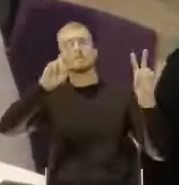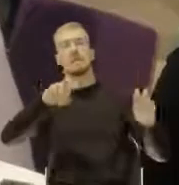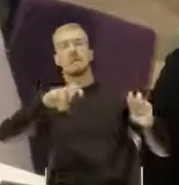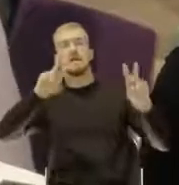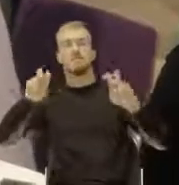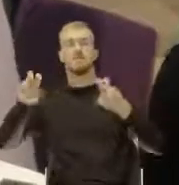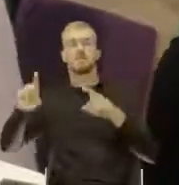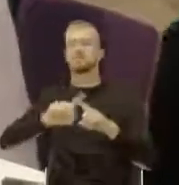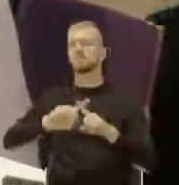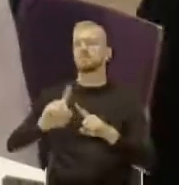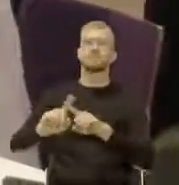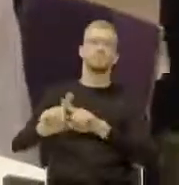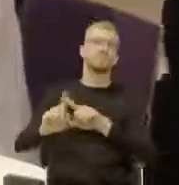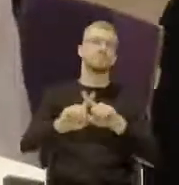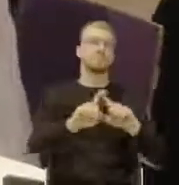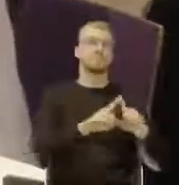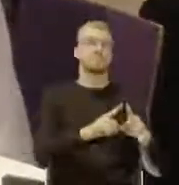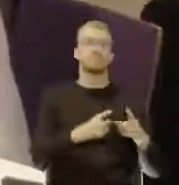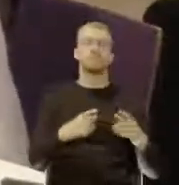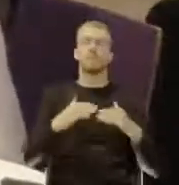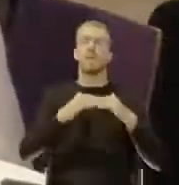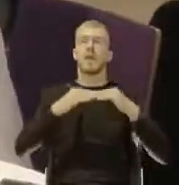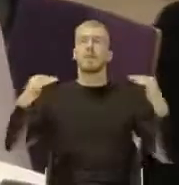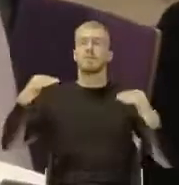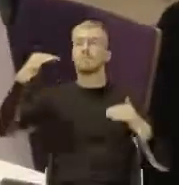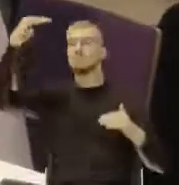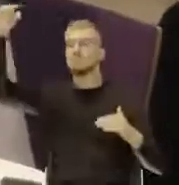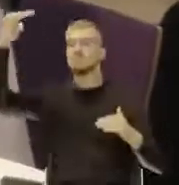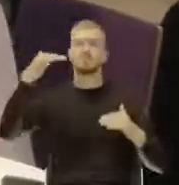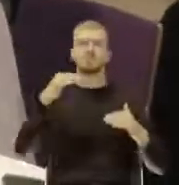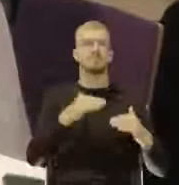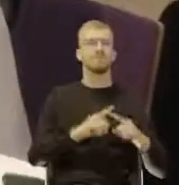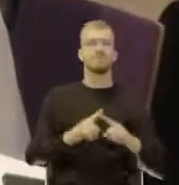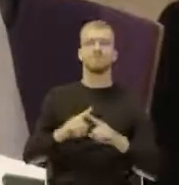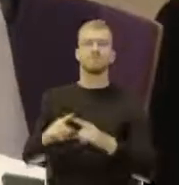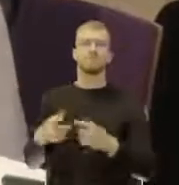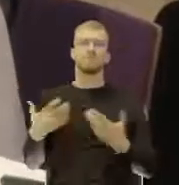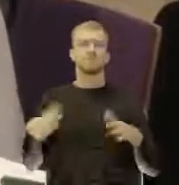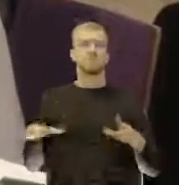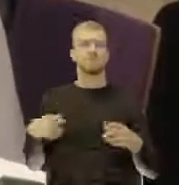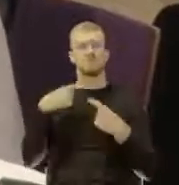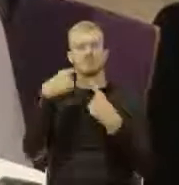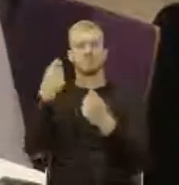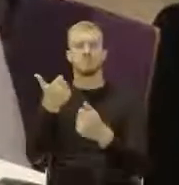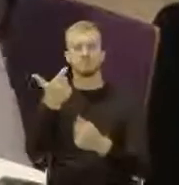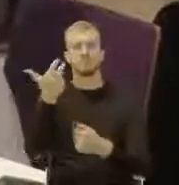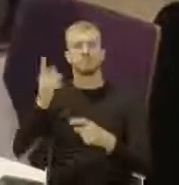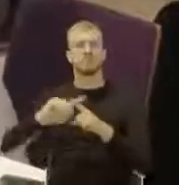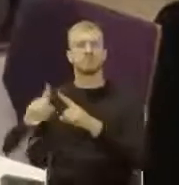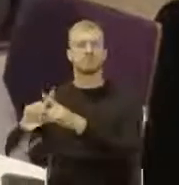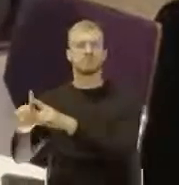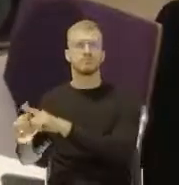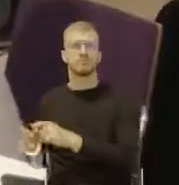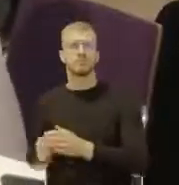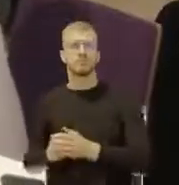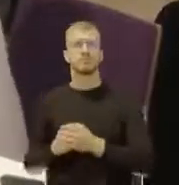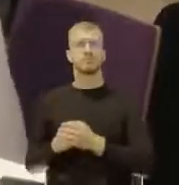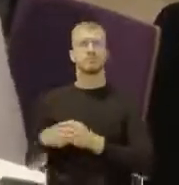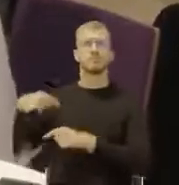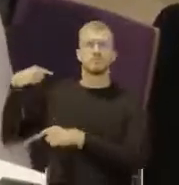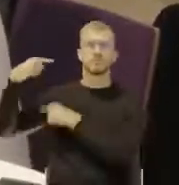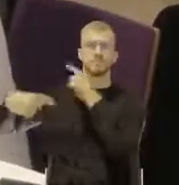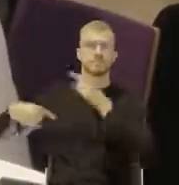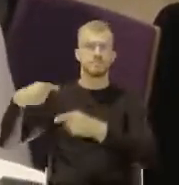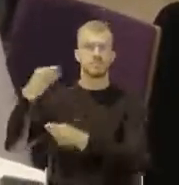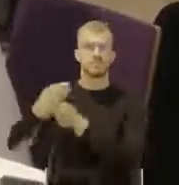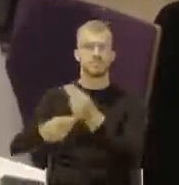of it, I think, is part of the legacy that we constructed together as the stakeholders towards Habitat 3. There are new